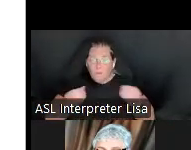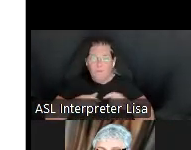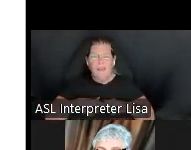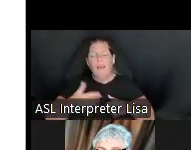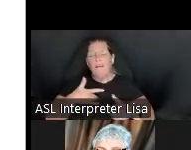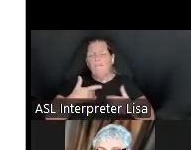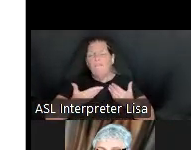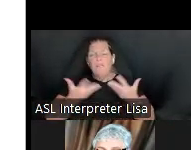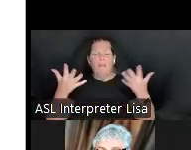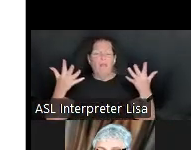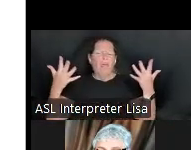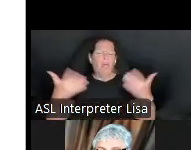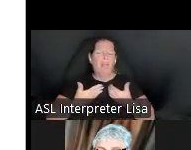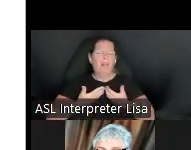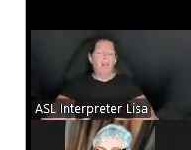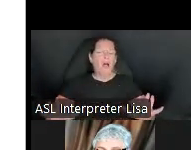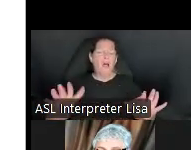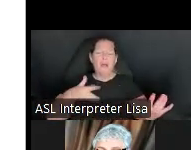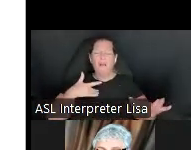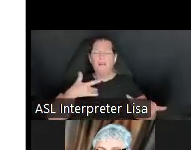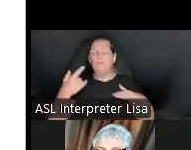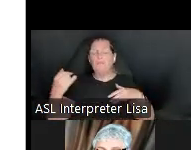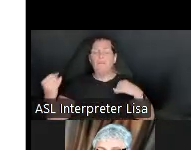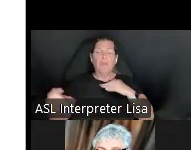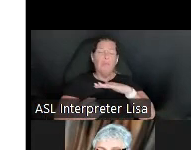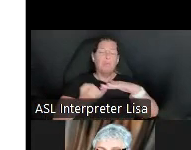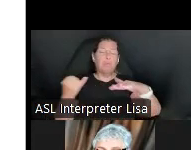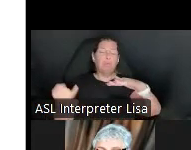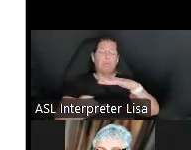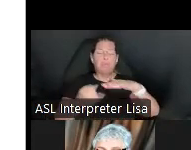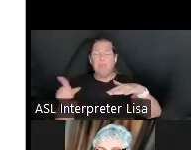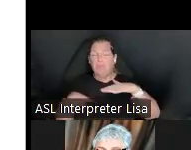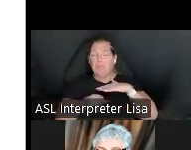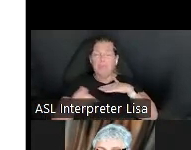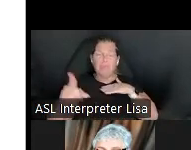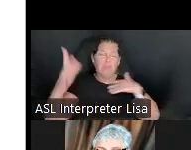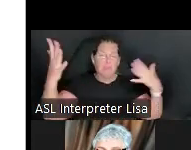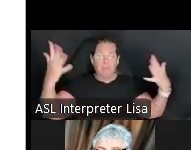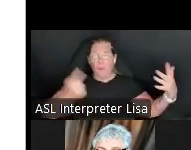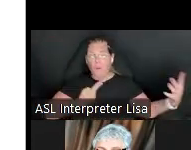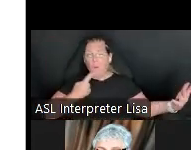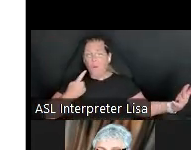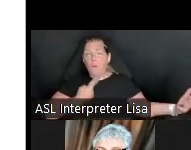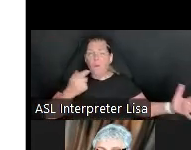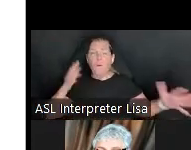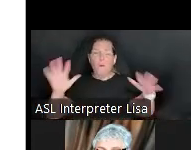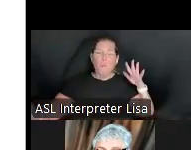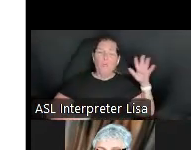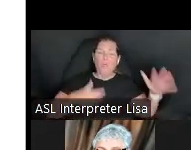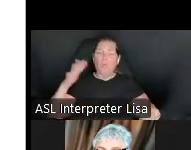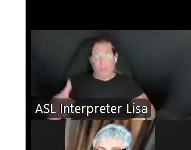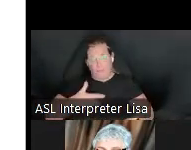loss, especially during the adjustment to a new brain injury. You can go to the next slide. Thank you.